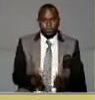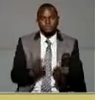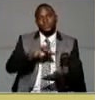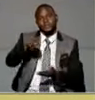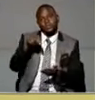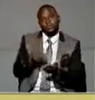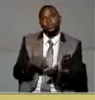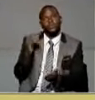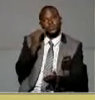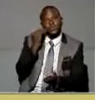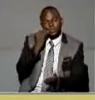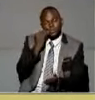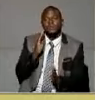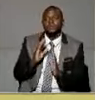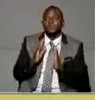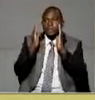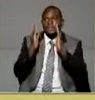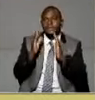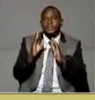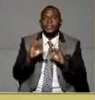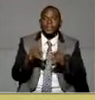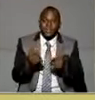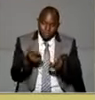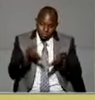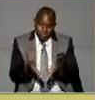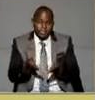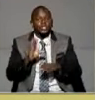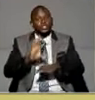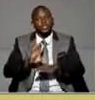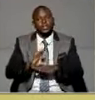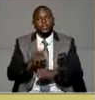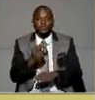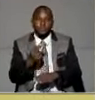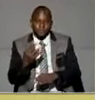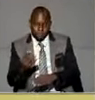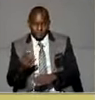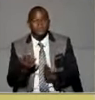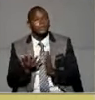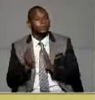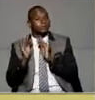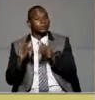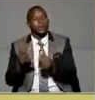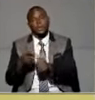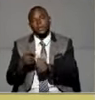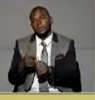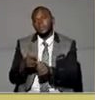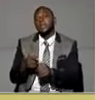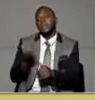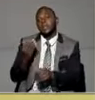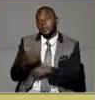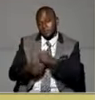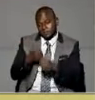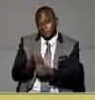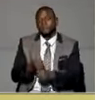Busoga Diocese. Mm-hmm. And I mentioned in the church today mm-hmm. that the 24th Provincial Assembly in August last year